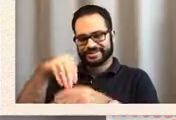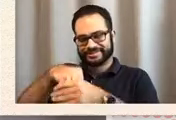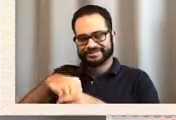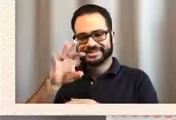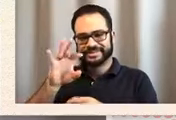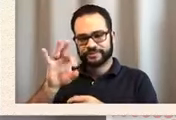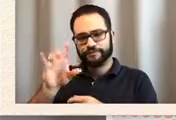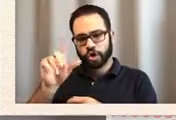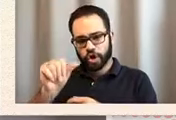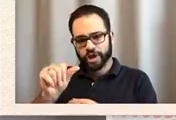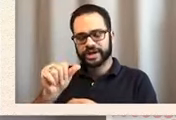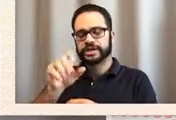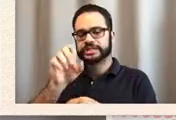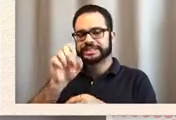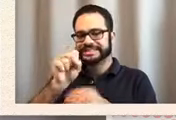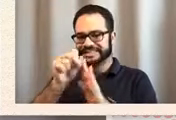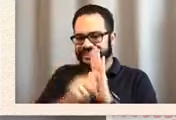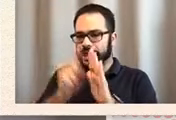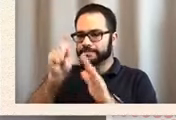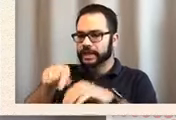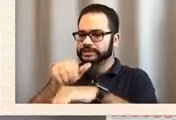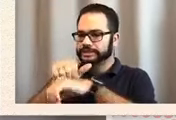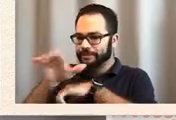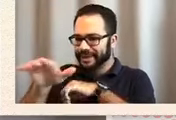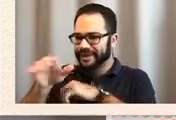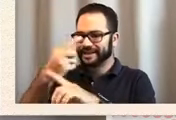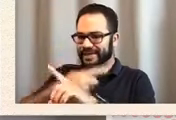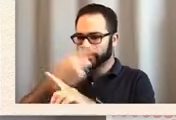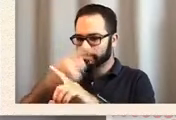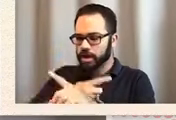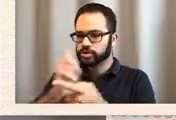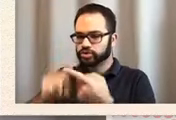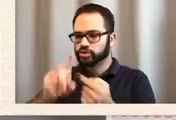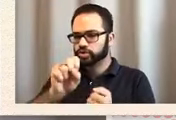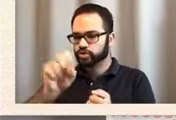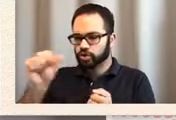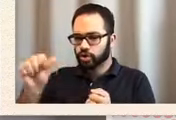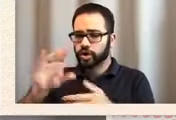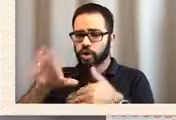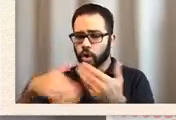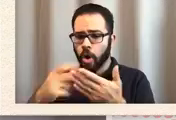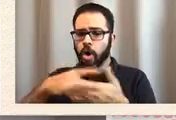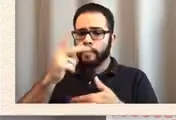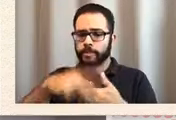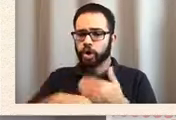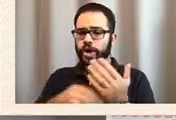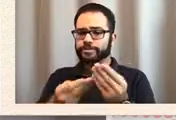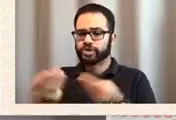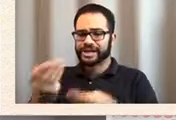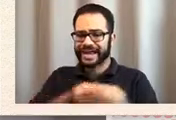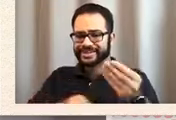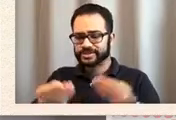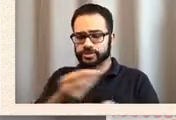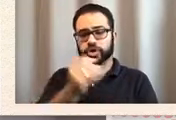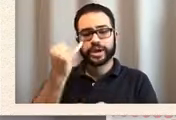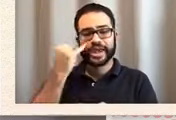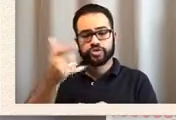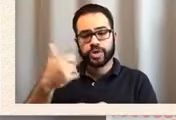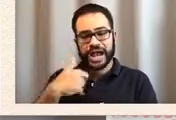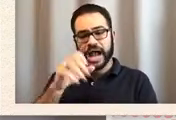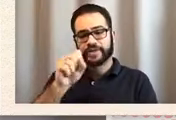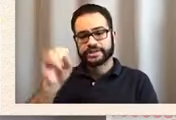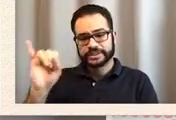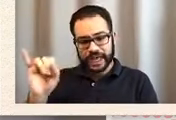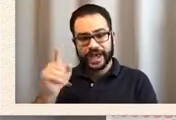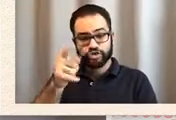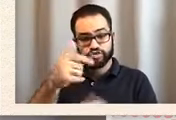to Social Security on a monthly basis all program transactions. So if you're on SSI and you have an ABLE account, they will be made aware that